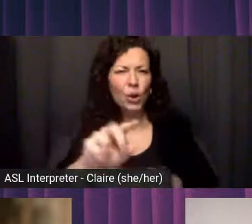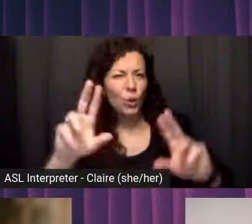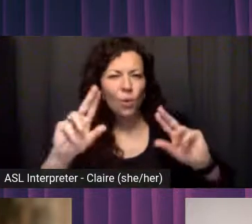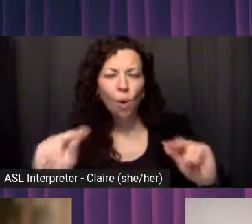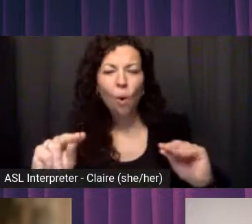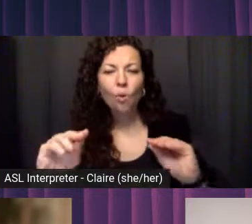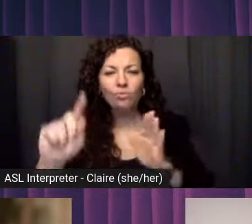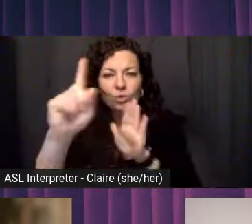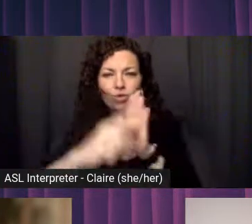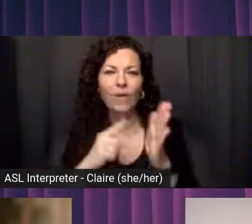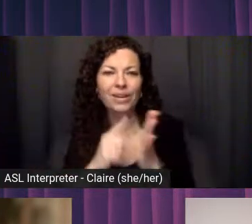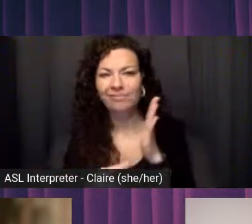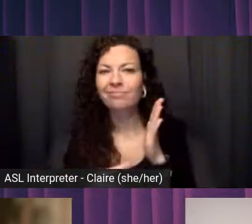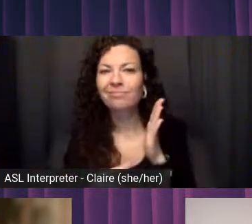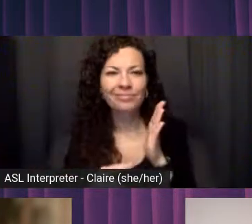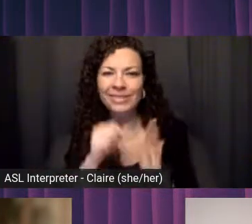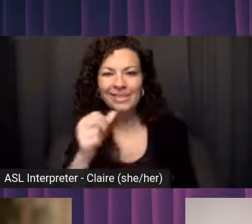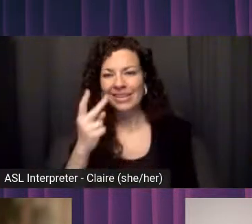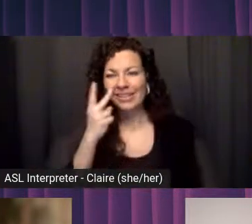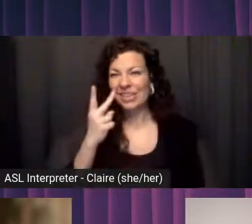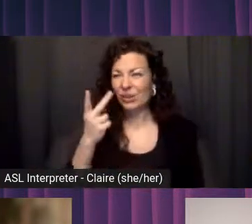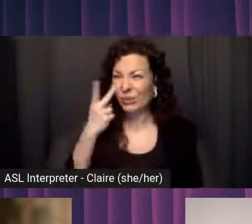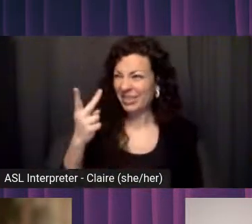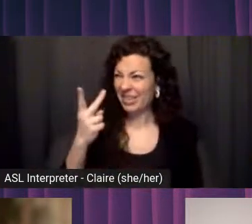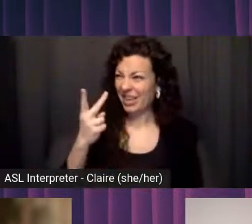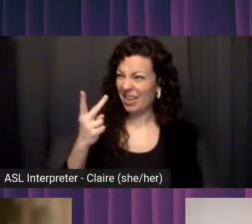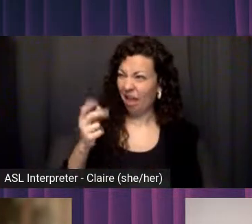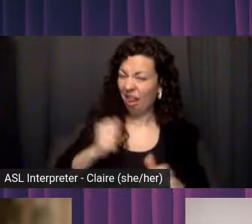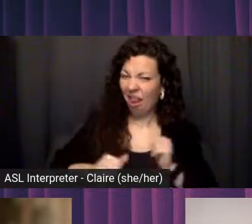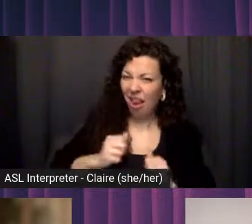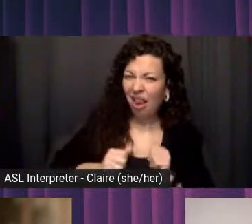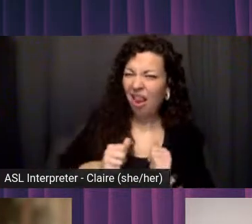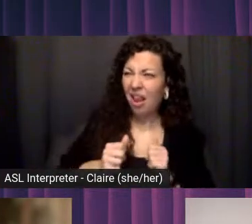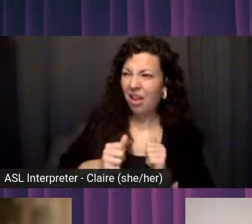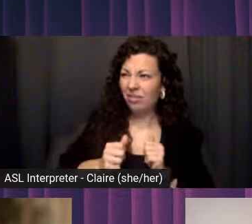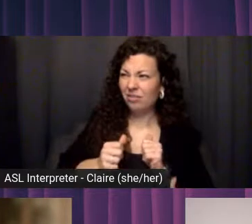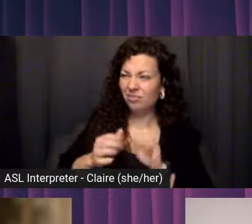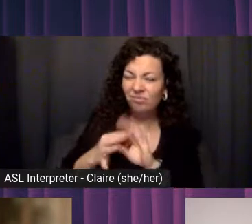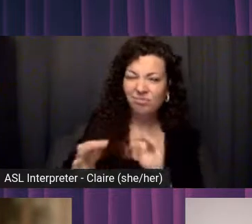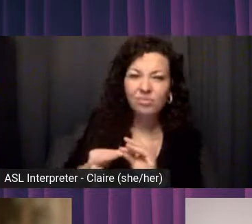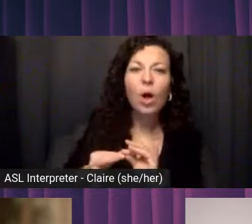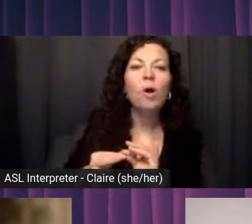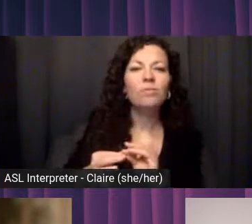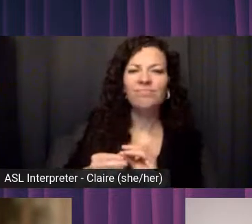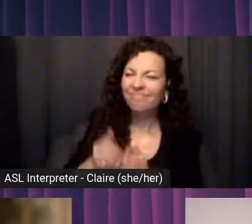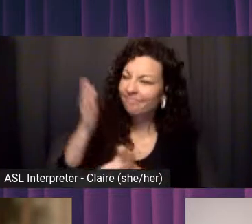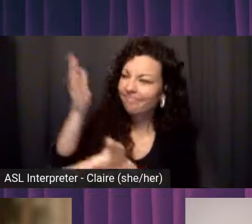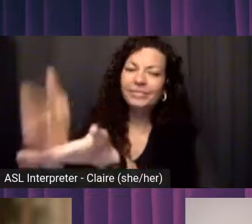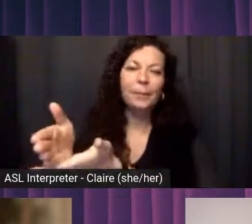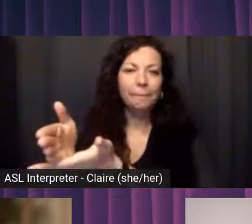not let those aggressions slide. It means something to stand up for ourselves and for our communities.